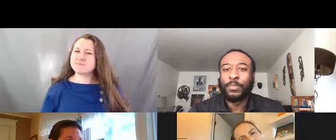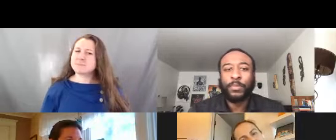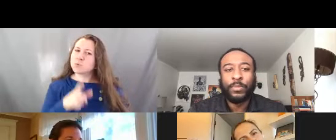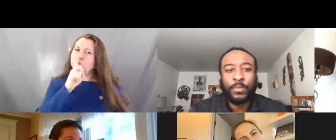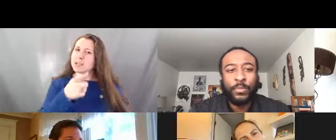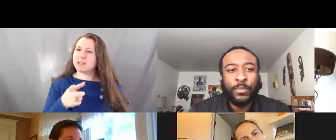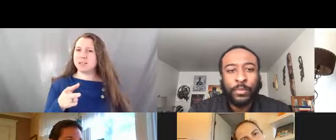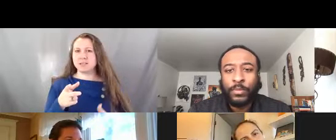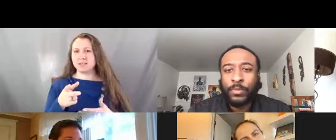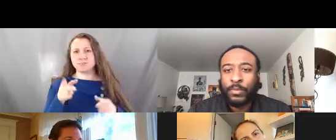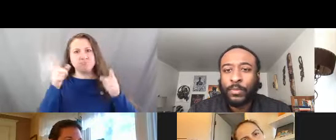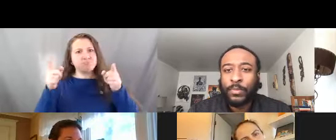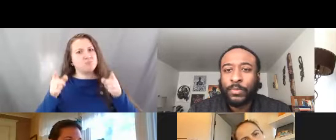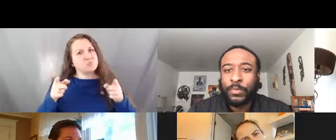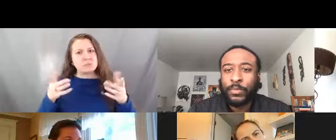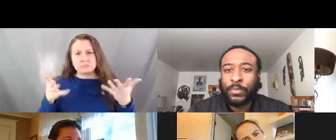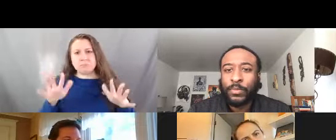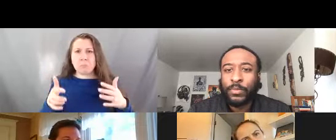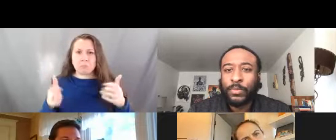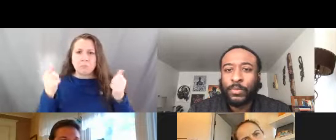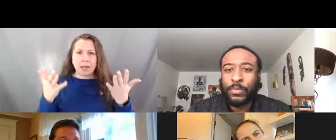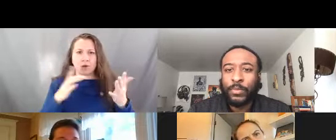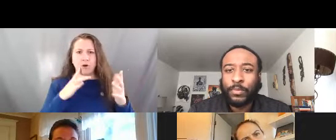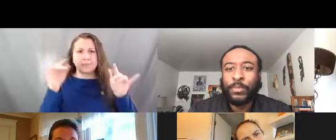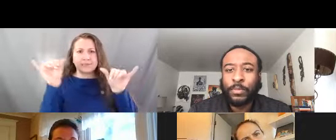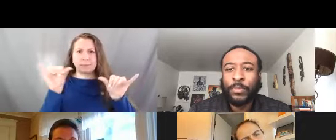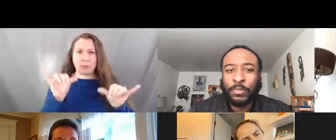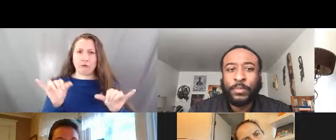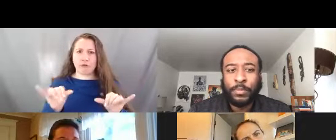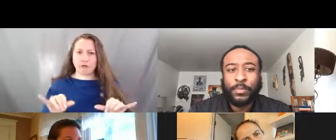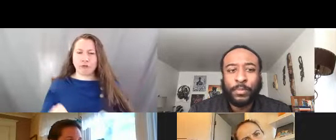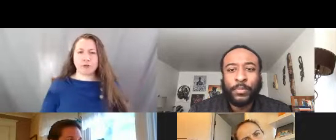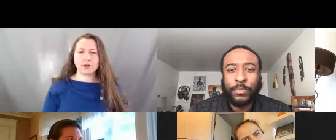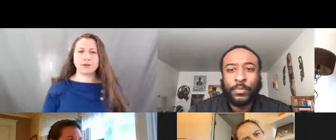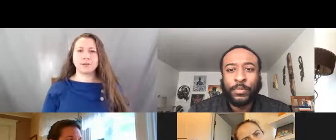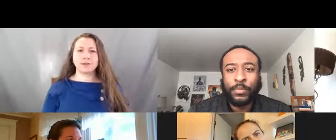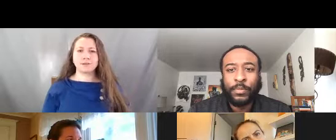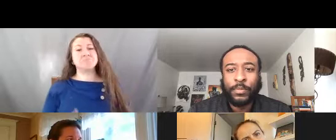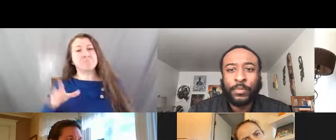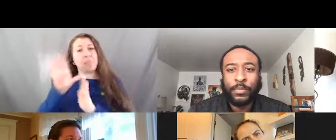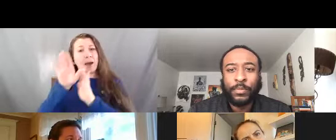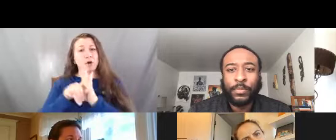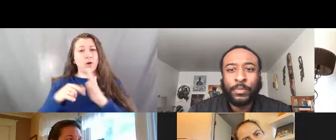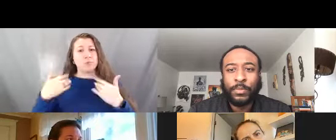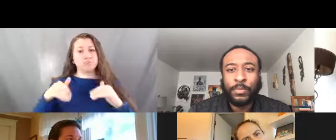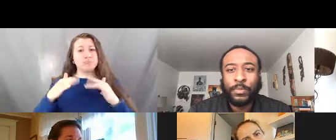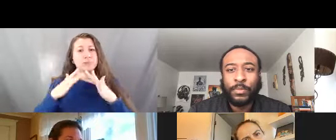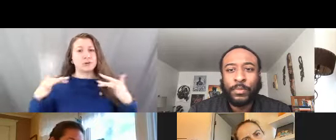because we've had a very diverse background. But I think